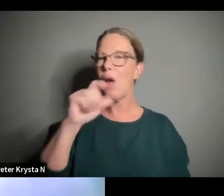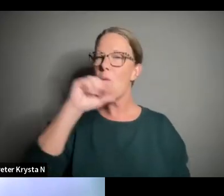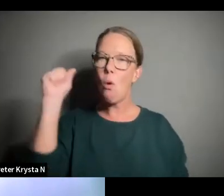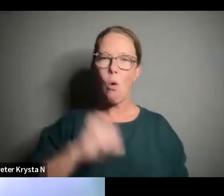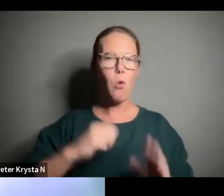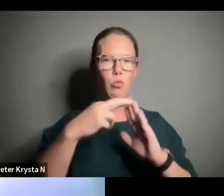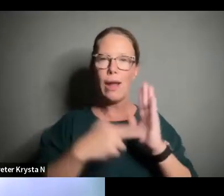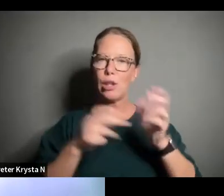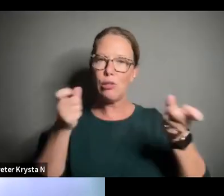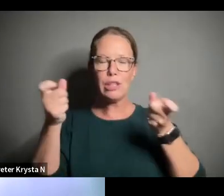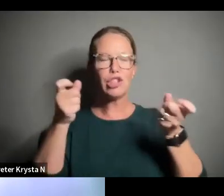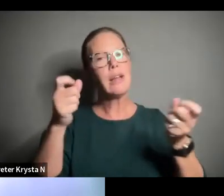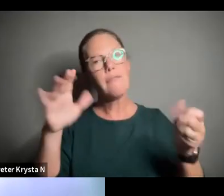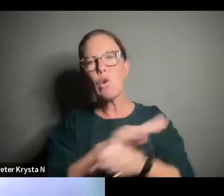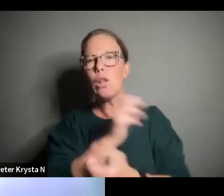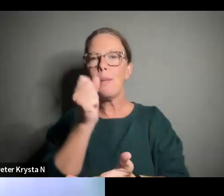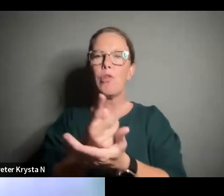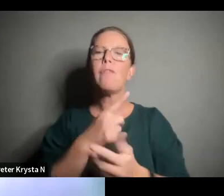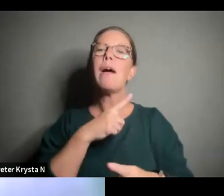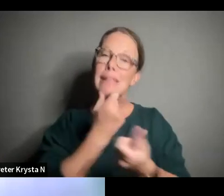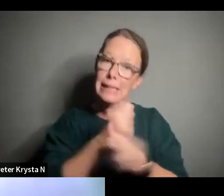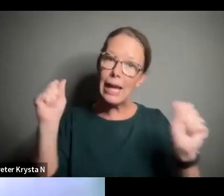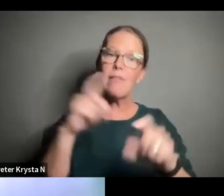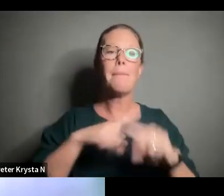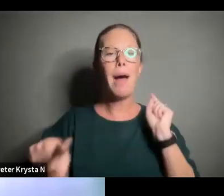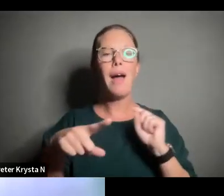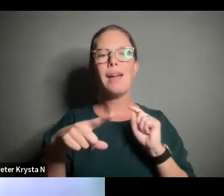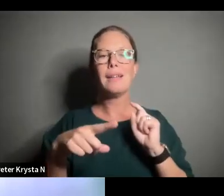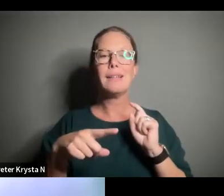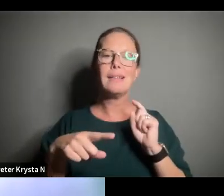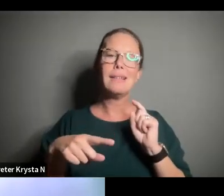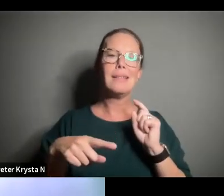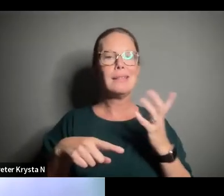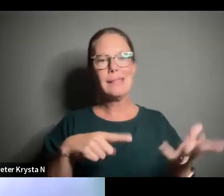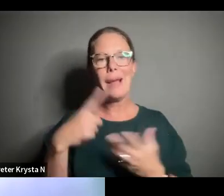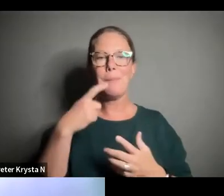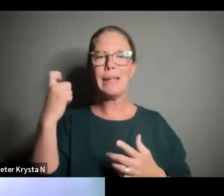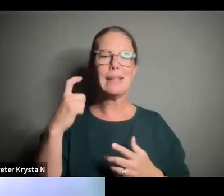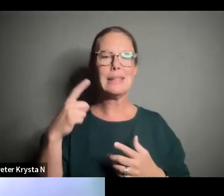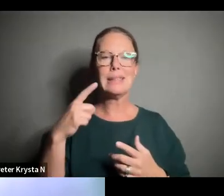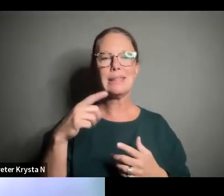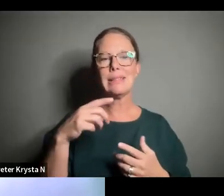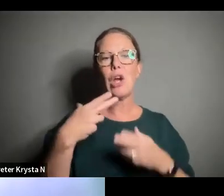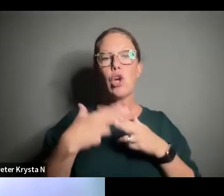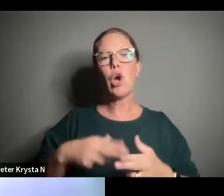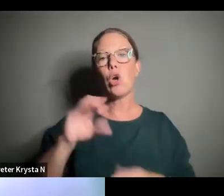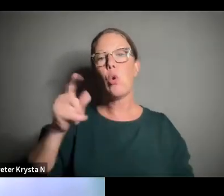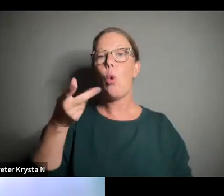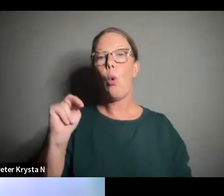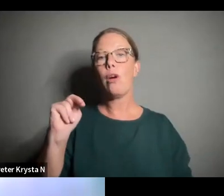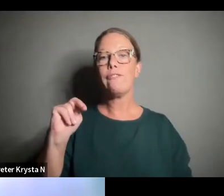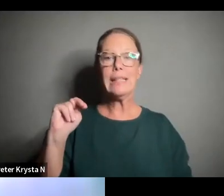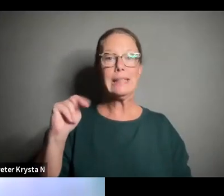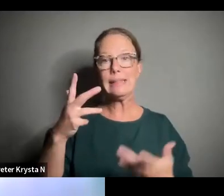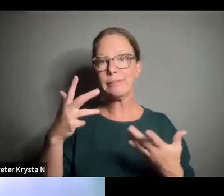it's completely approved, it's safe, but because of the orphan disease, as we all know, spinal cord injury is kind of an orphan